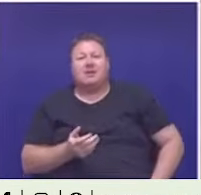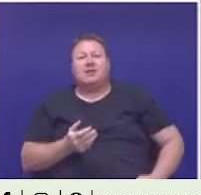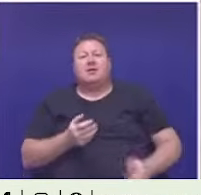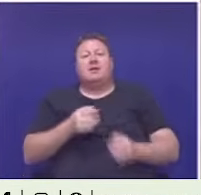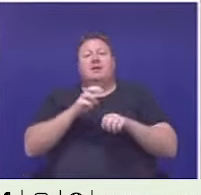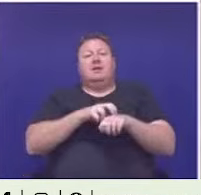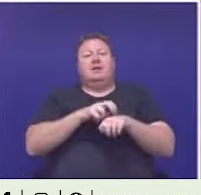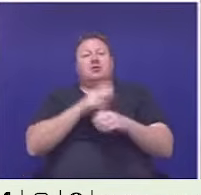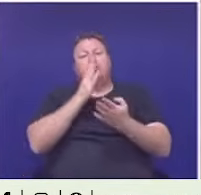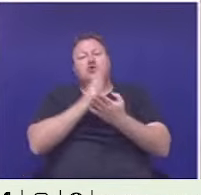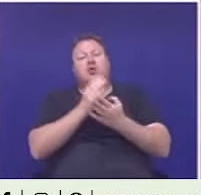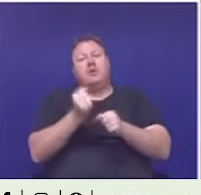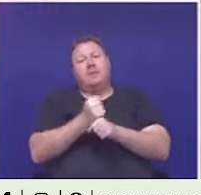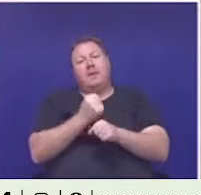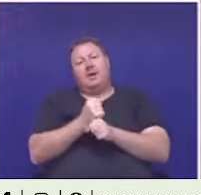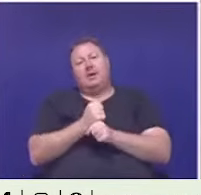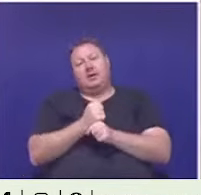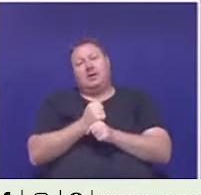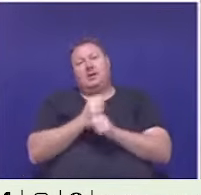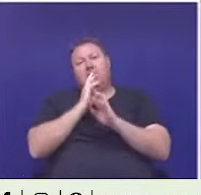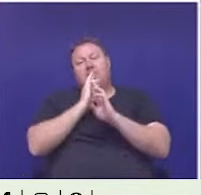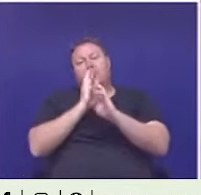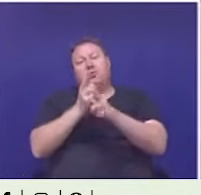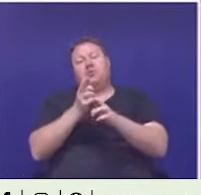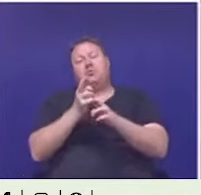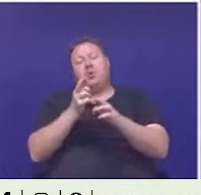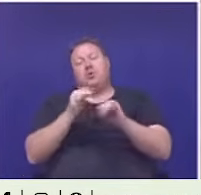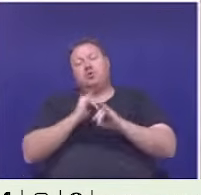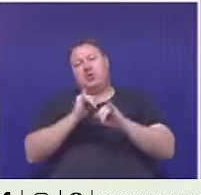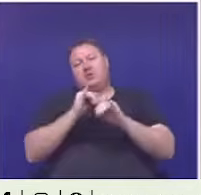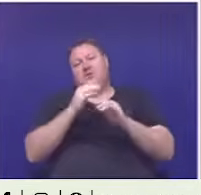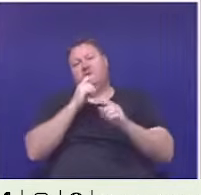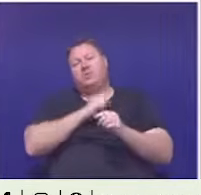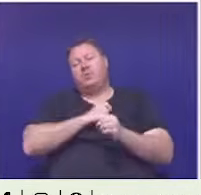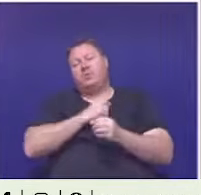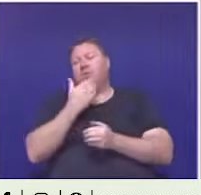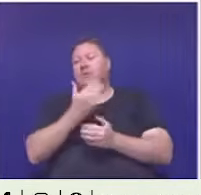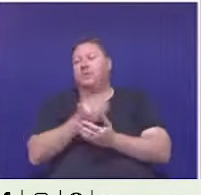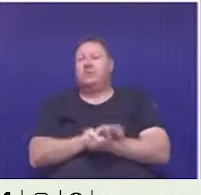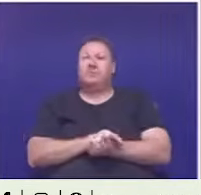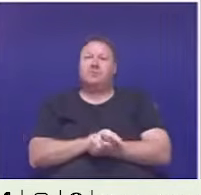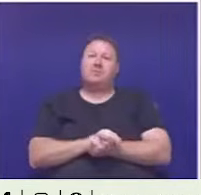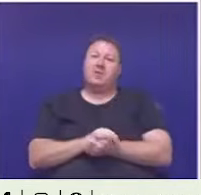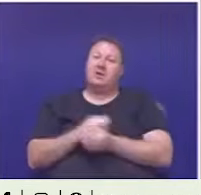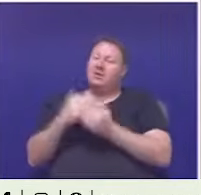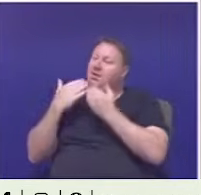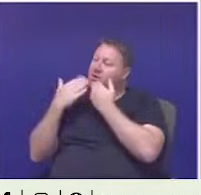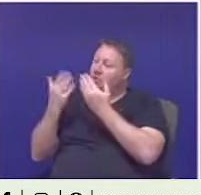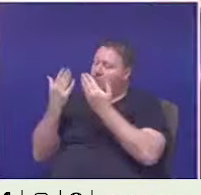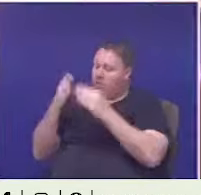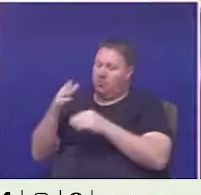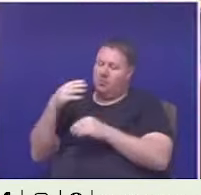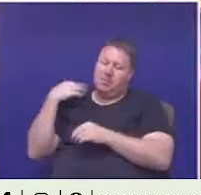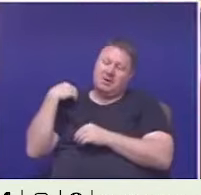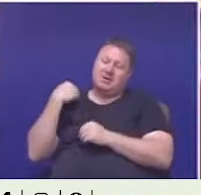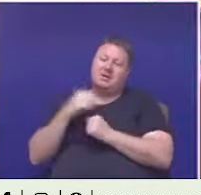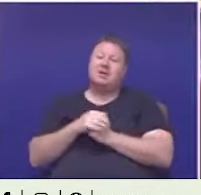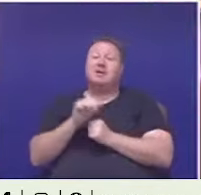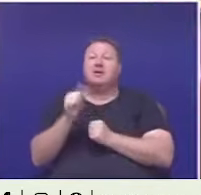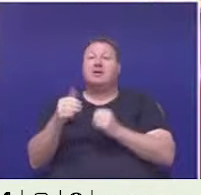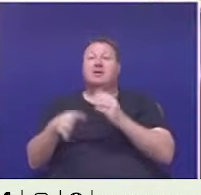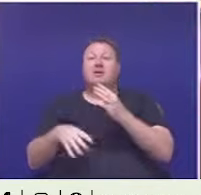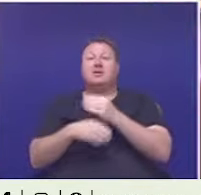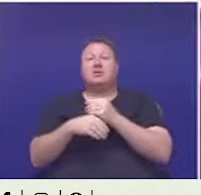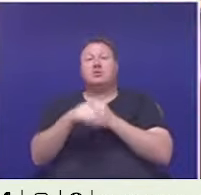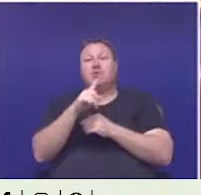we are responsive to the crisis. Thank you very much. Thank you, Minister. The next follow-up question comes from